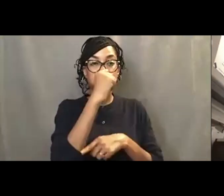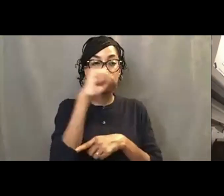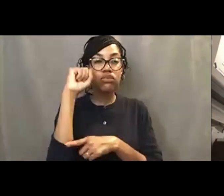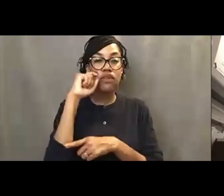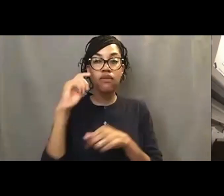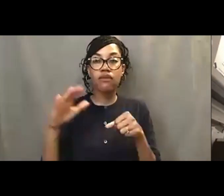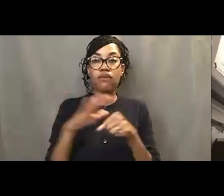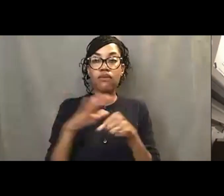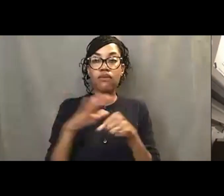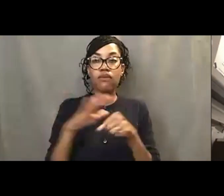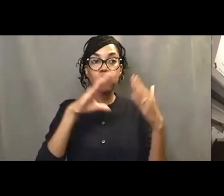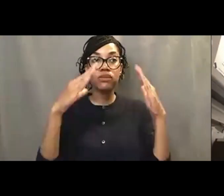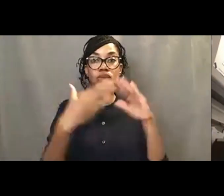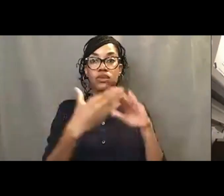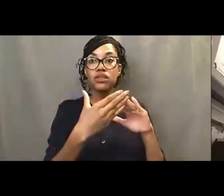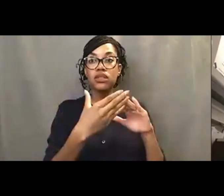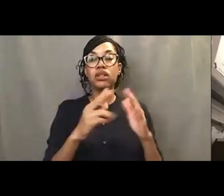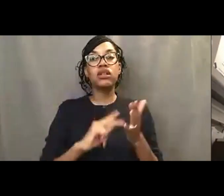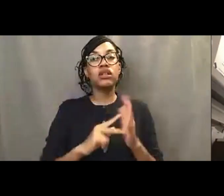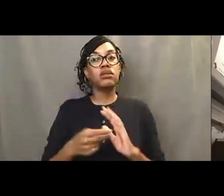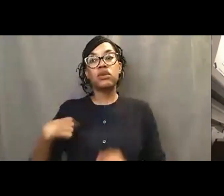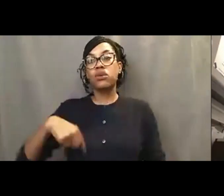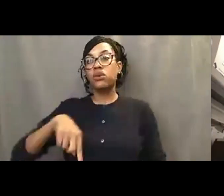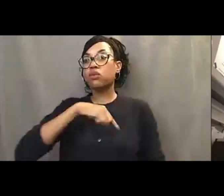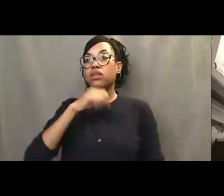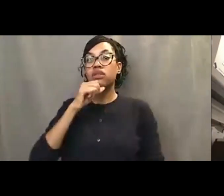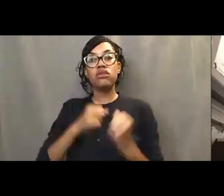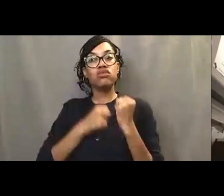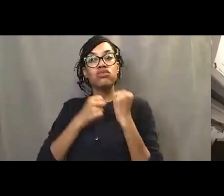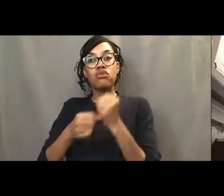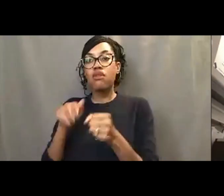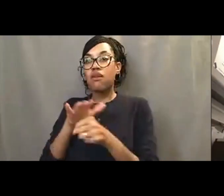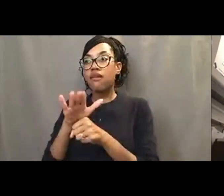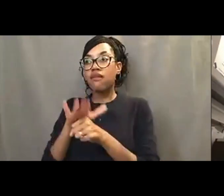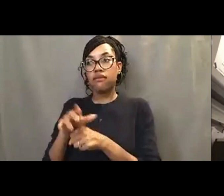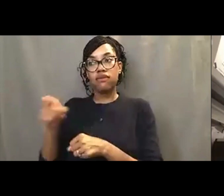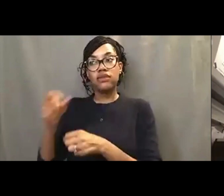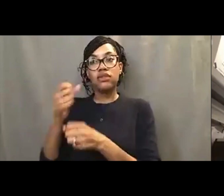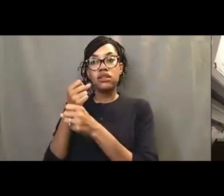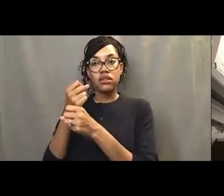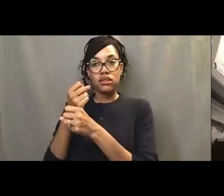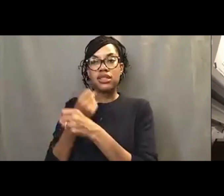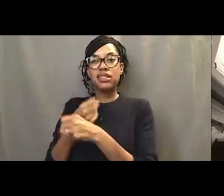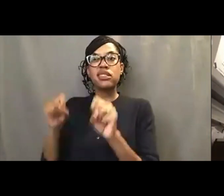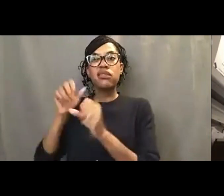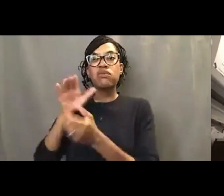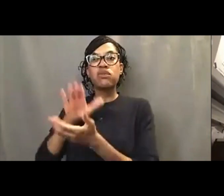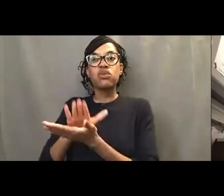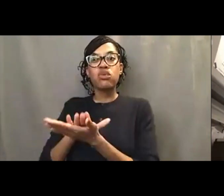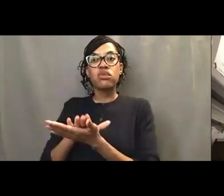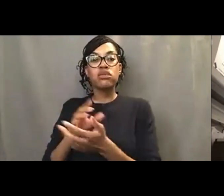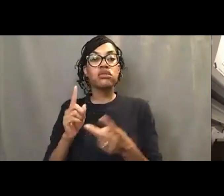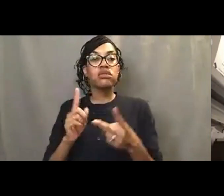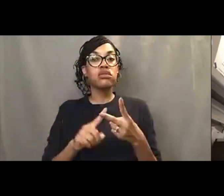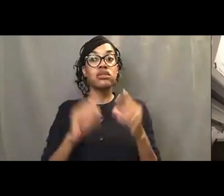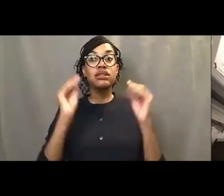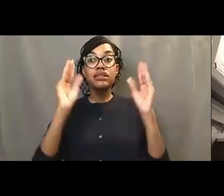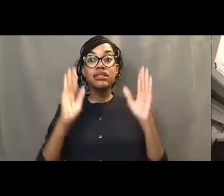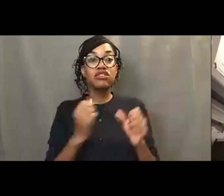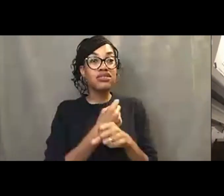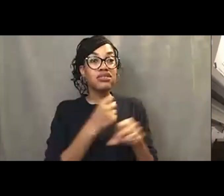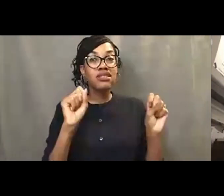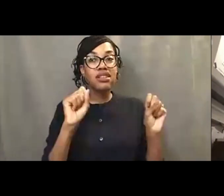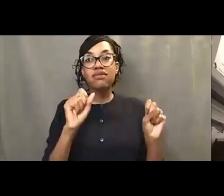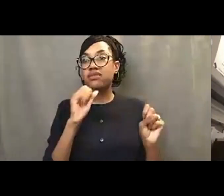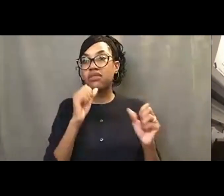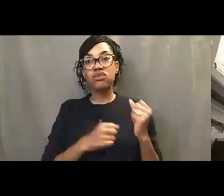enough to keep our schools safe. We weren't strong enough to keep teachers safe, but we also weren't strong enough